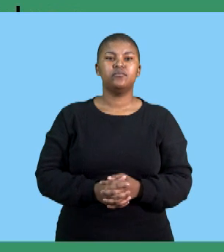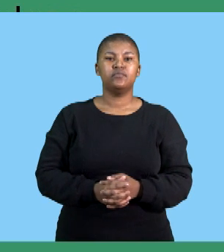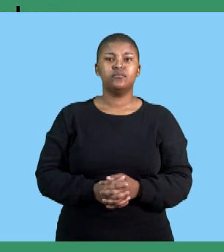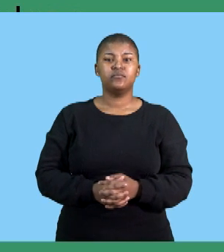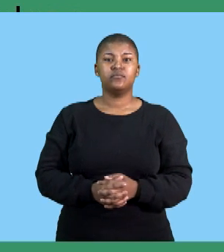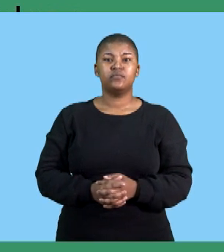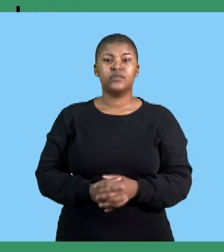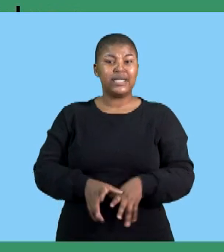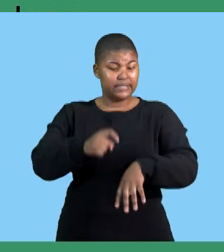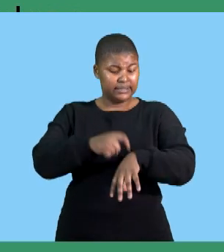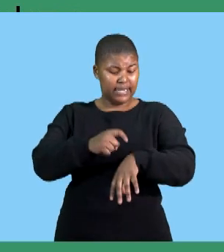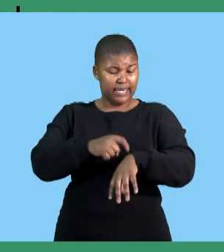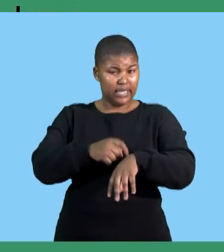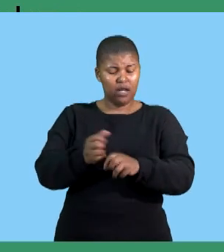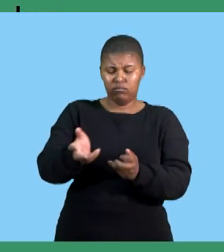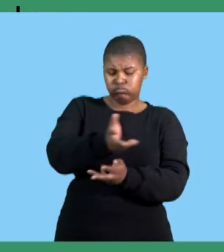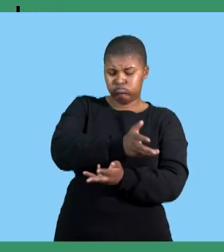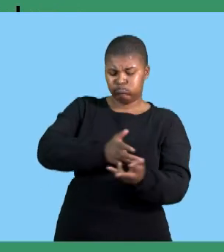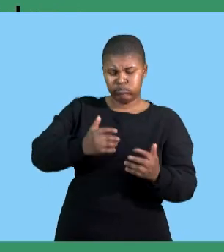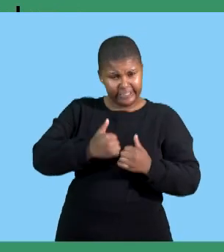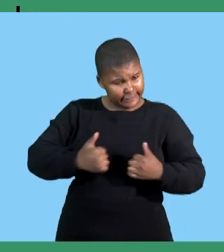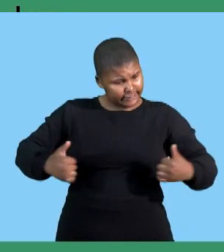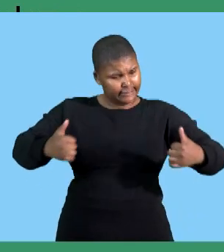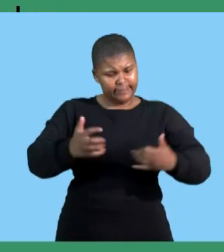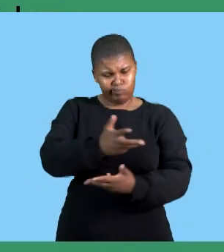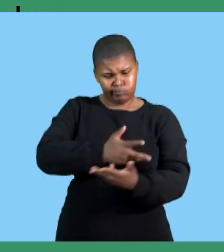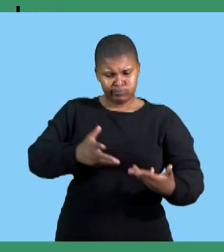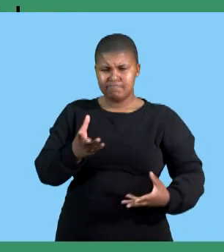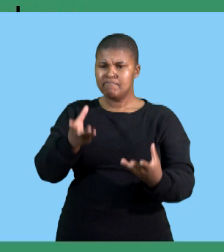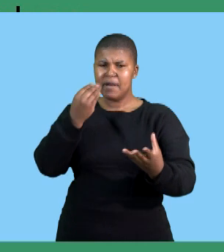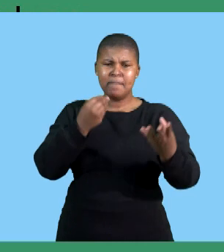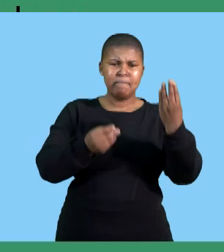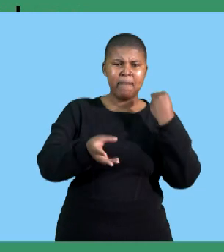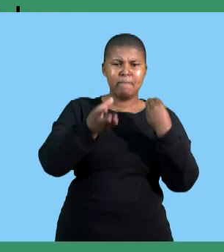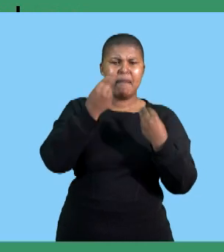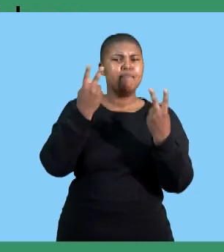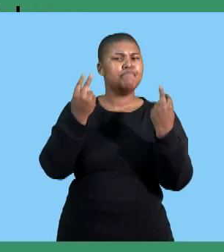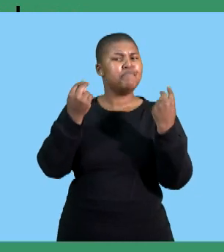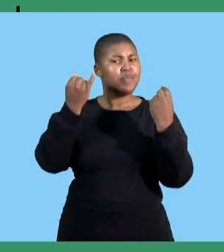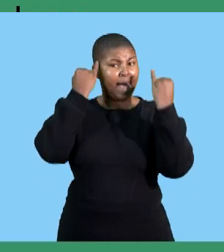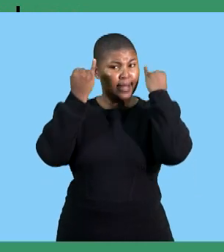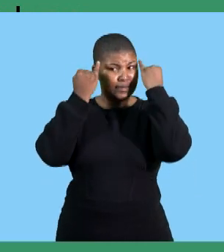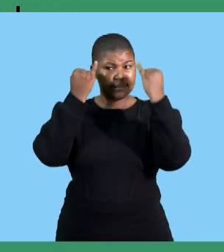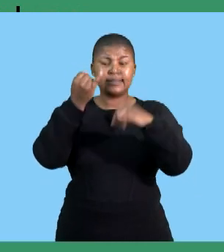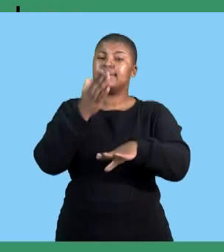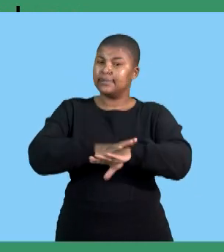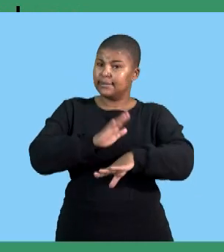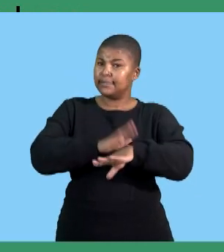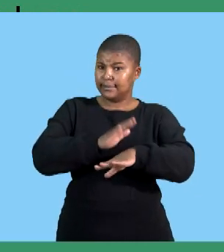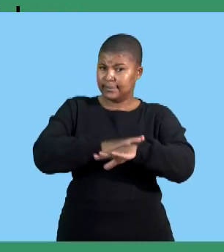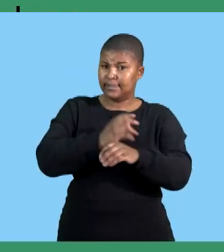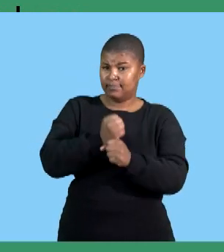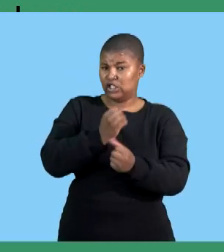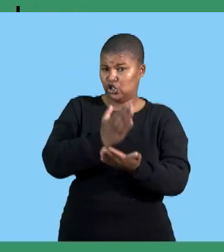Make time for brainstorming sessions to generate new ideas. So you might ask yourself, what